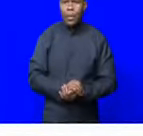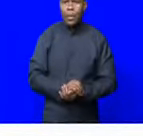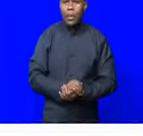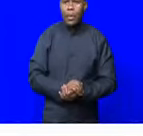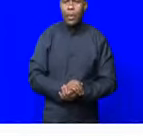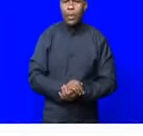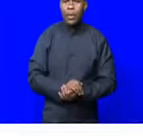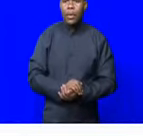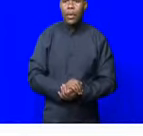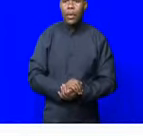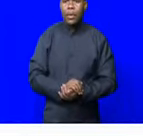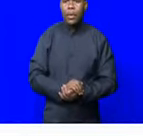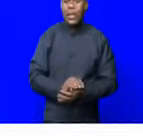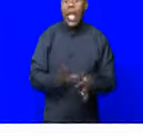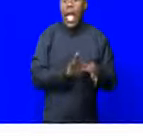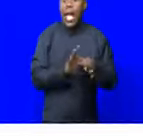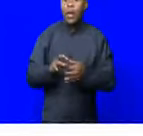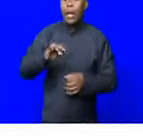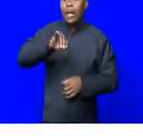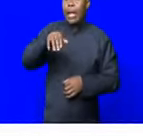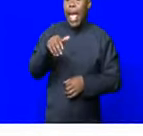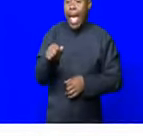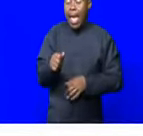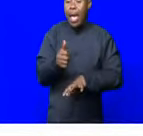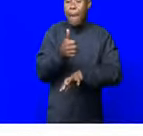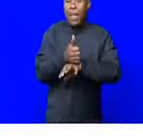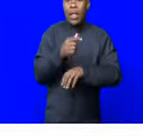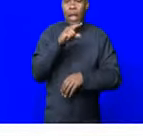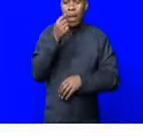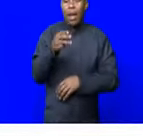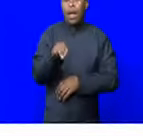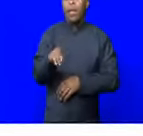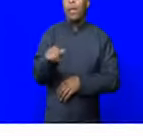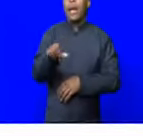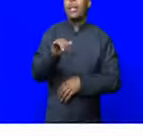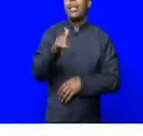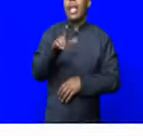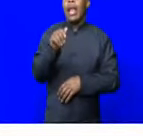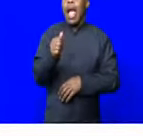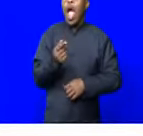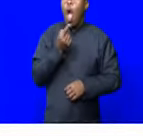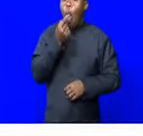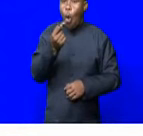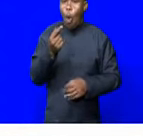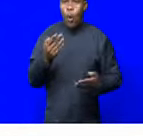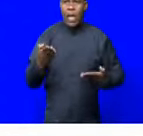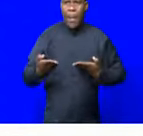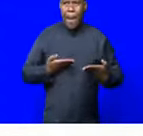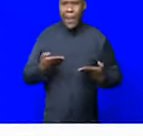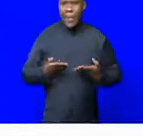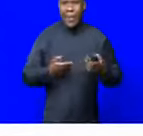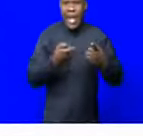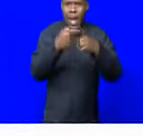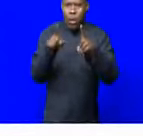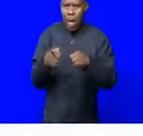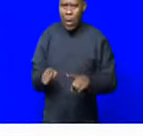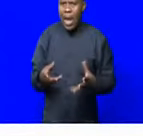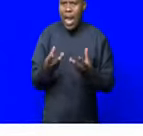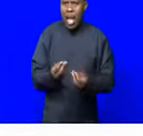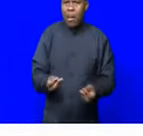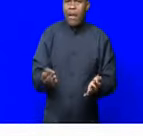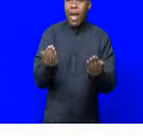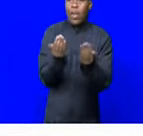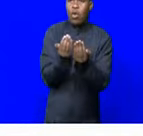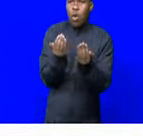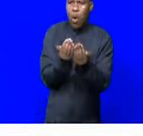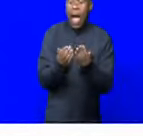The Executive Director for Junior Achievement, Phethile Masilela, is urging companies to prioritize giving students an opportunity for job shadowing